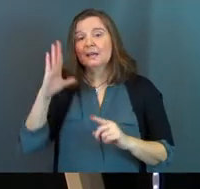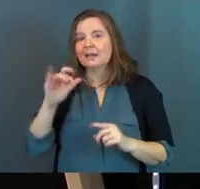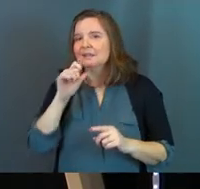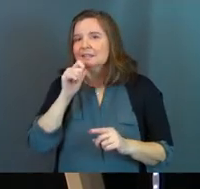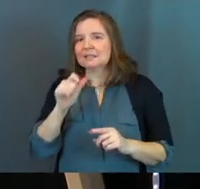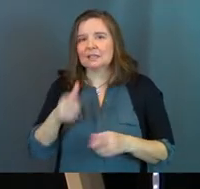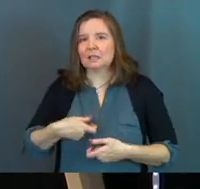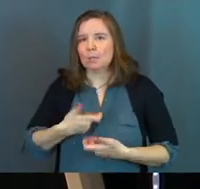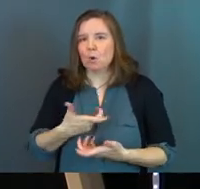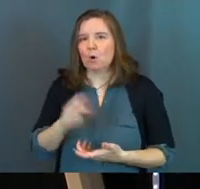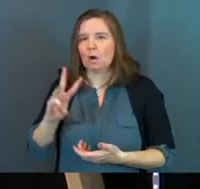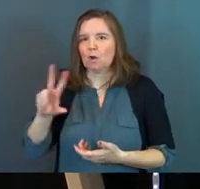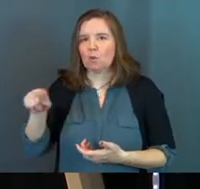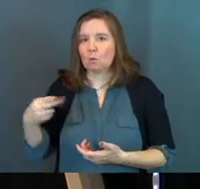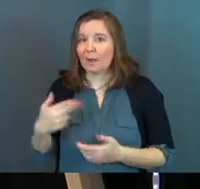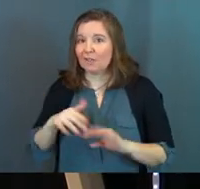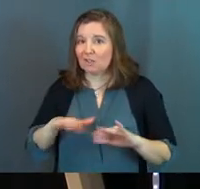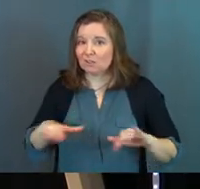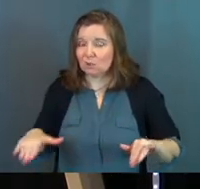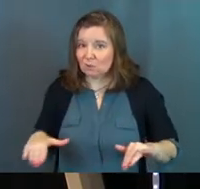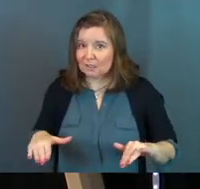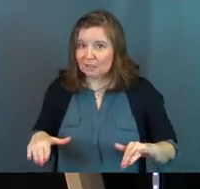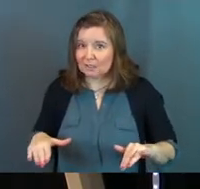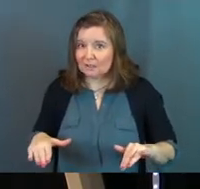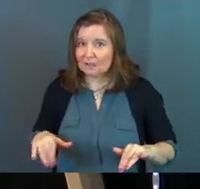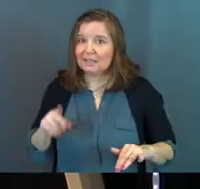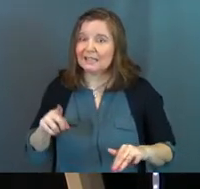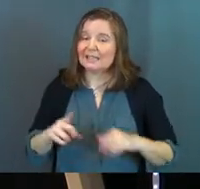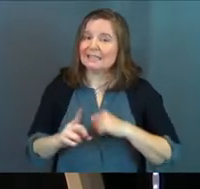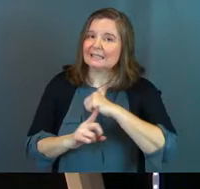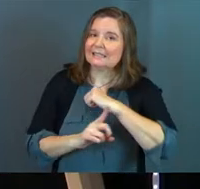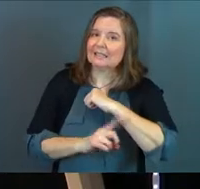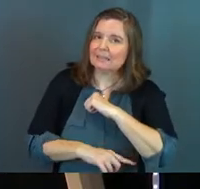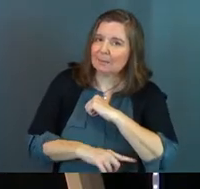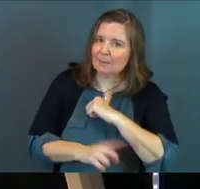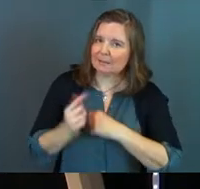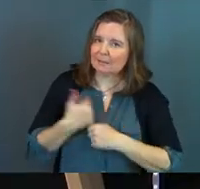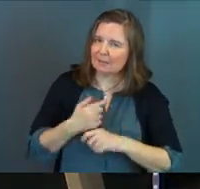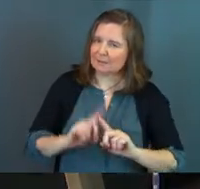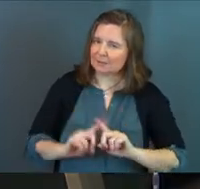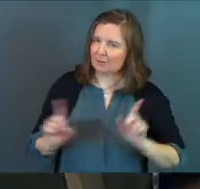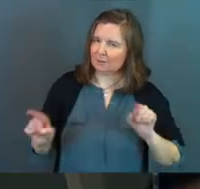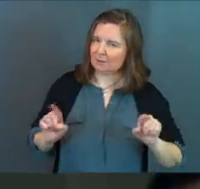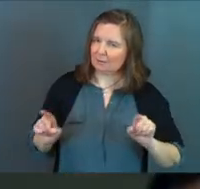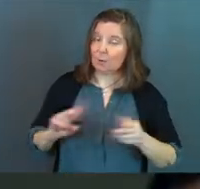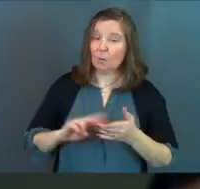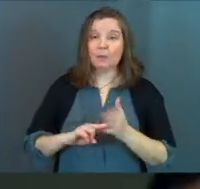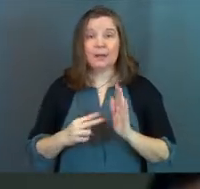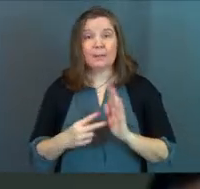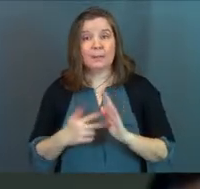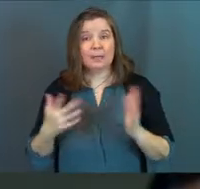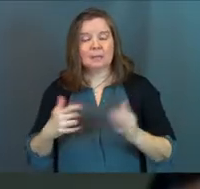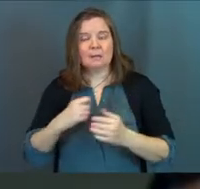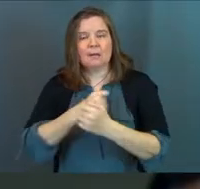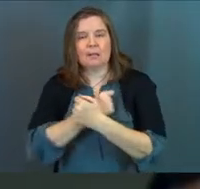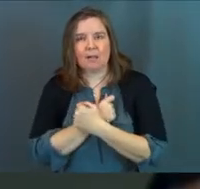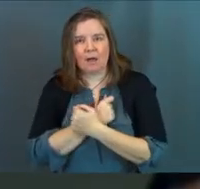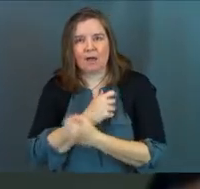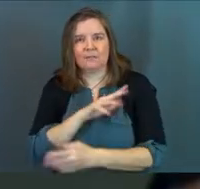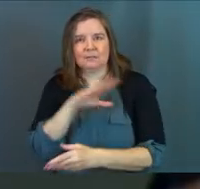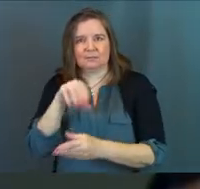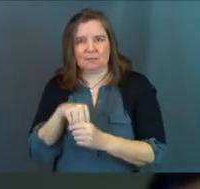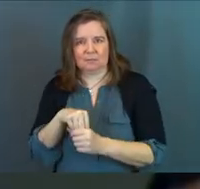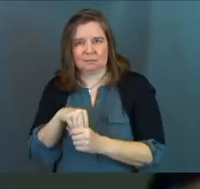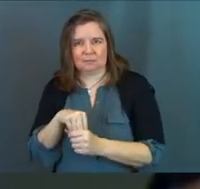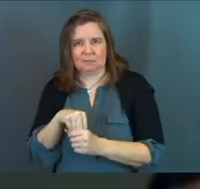God does not pour out wrath on his children. He disciplines us. And what that means is love is in